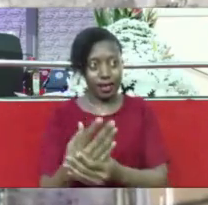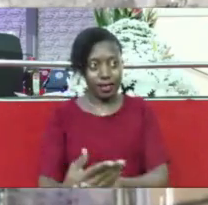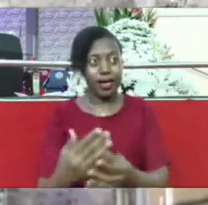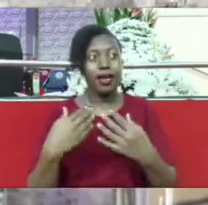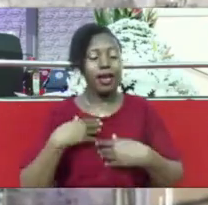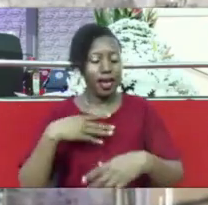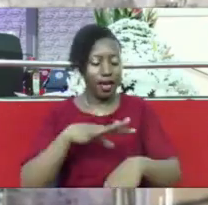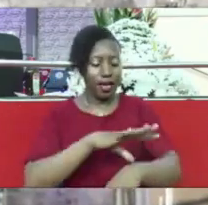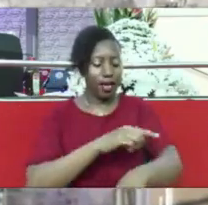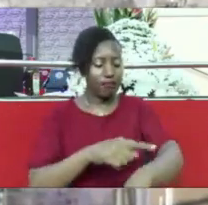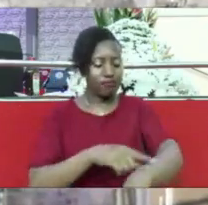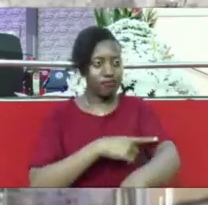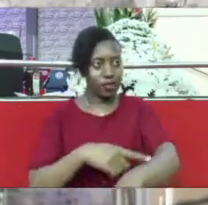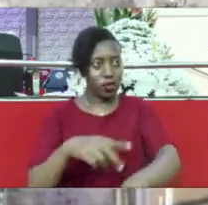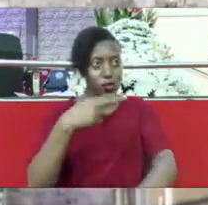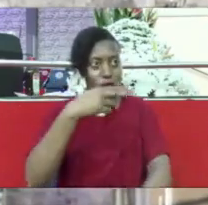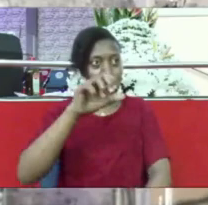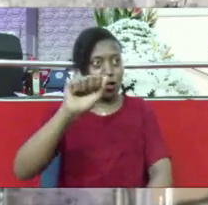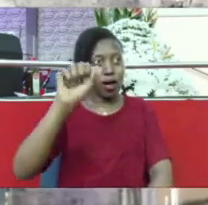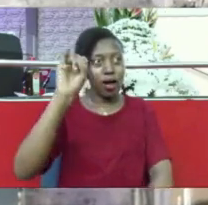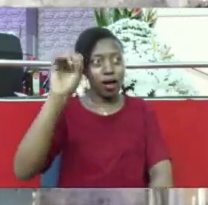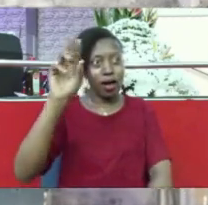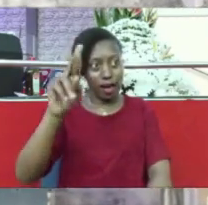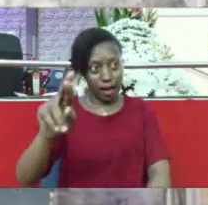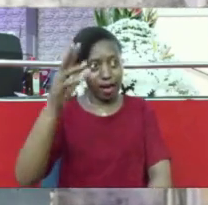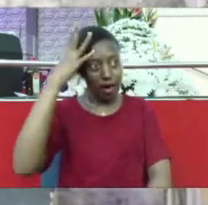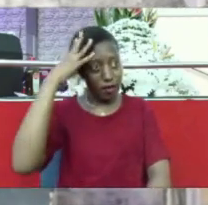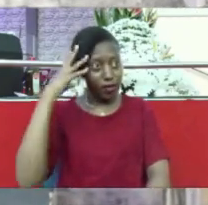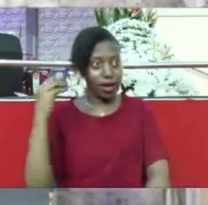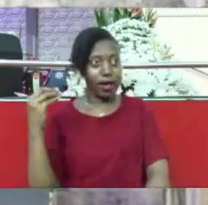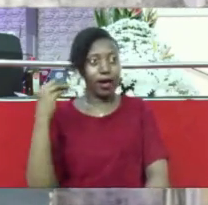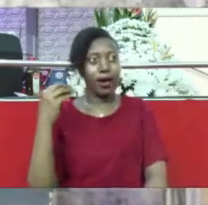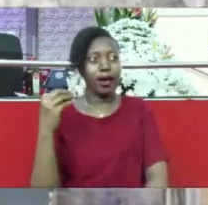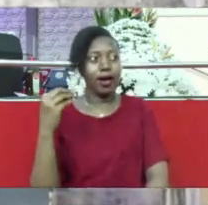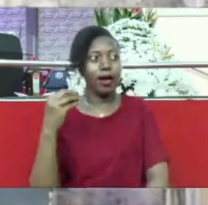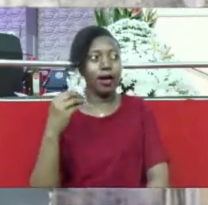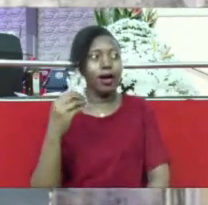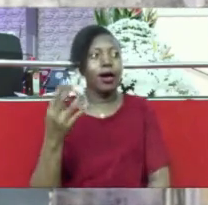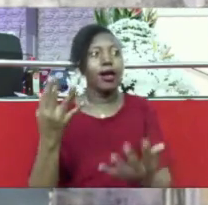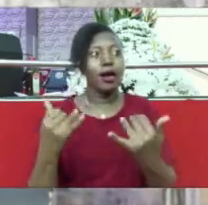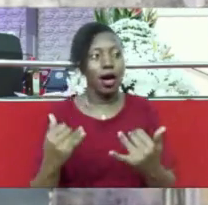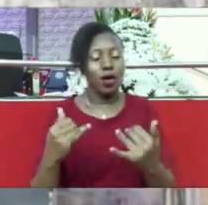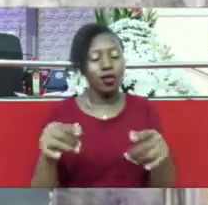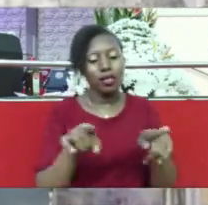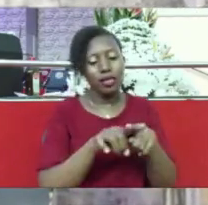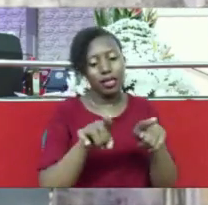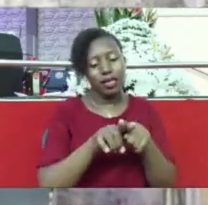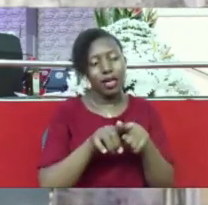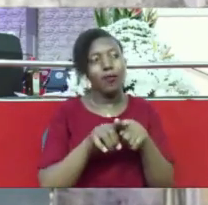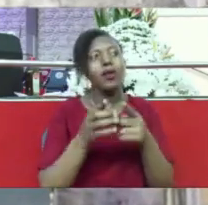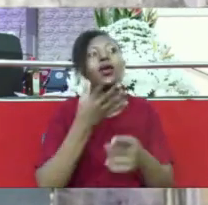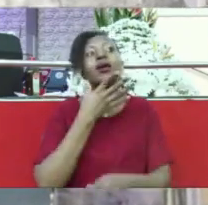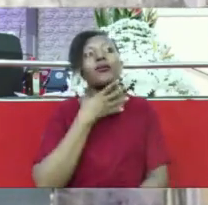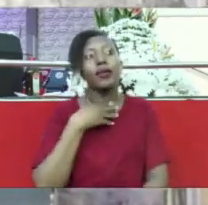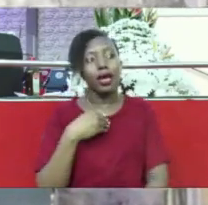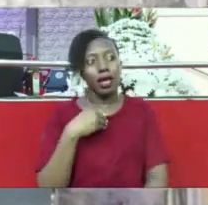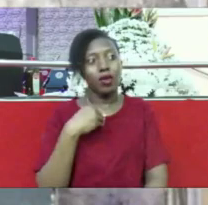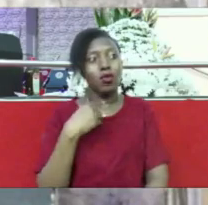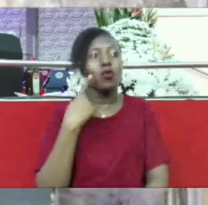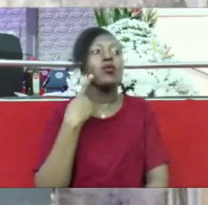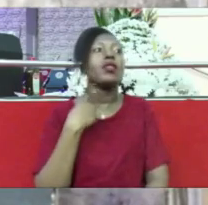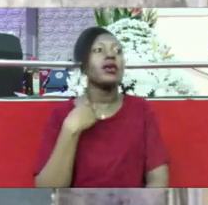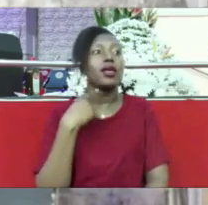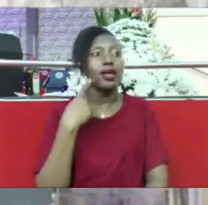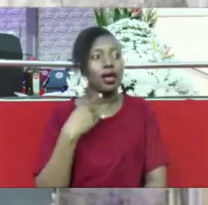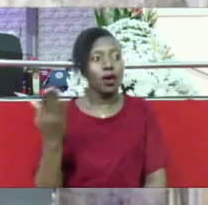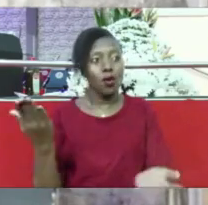it was applied on the, you know, on the neck, the where there is no beard or there is no hair. Na wengine pilikuwa imewekwa